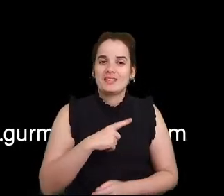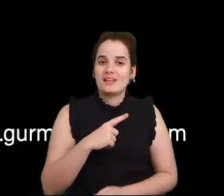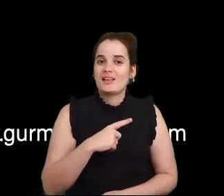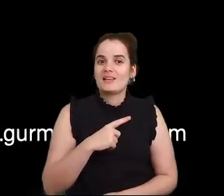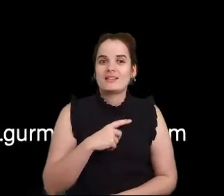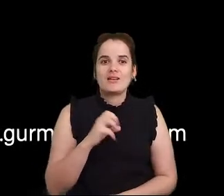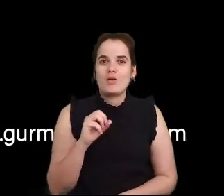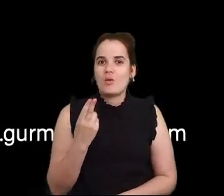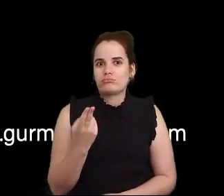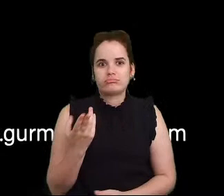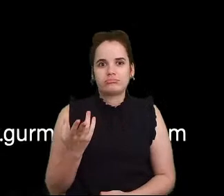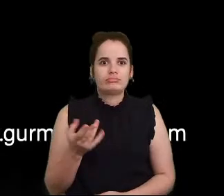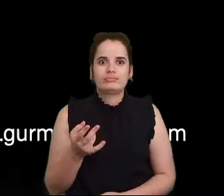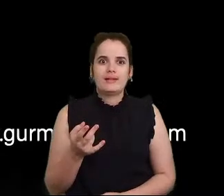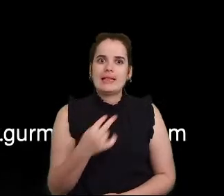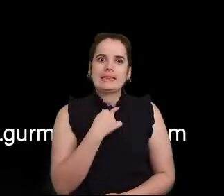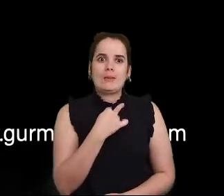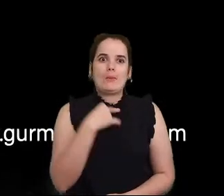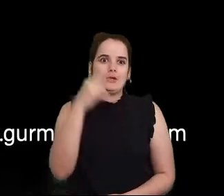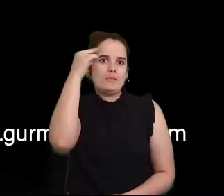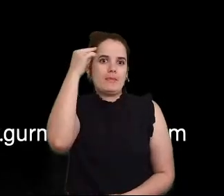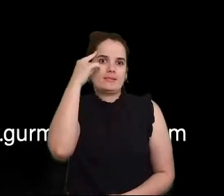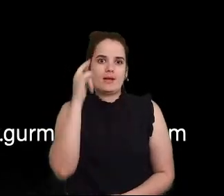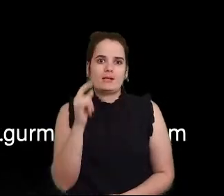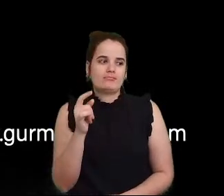And you can quickly get a chart.